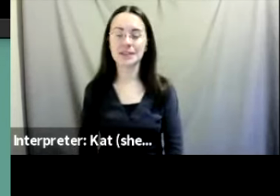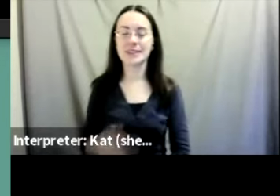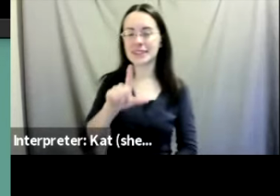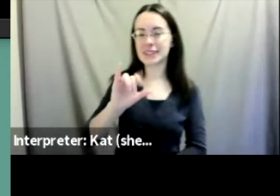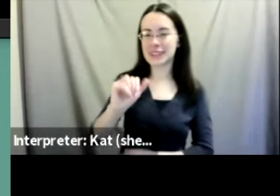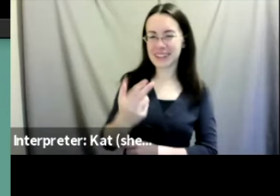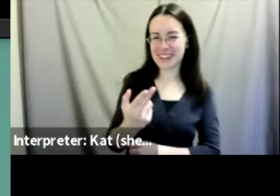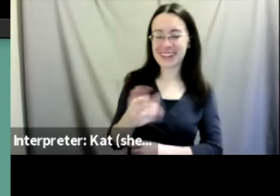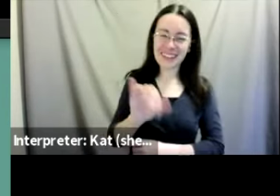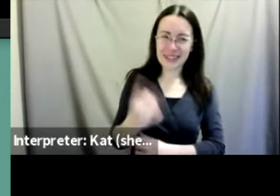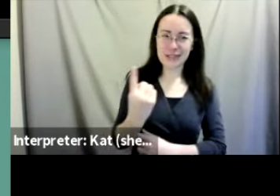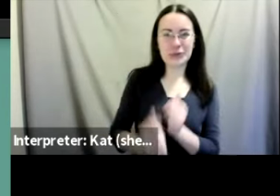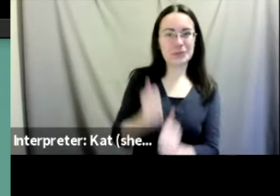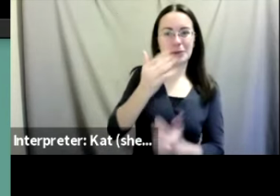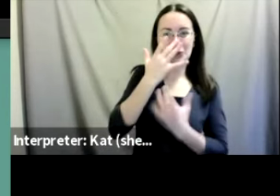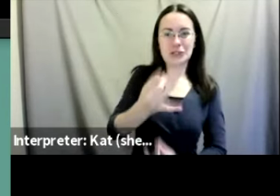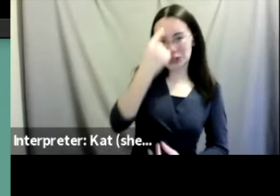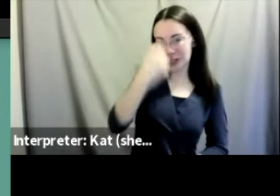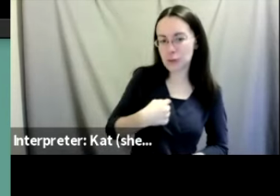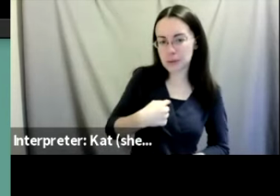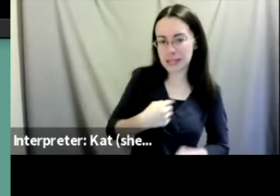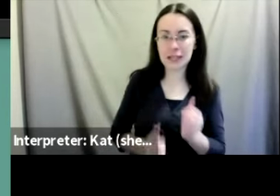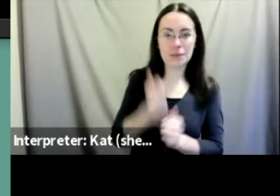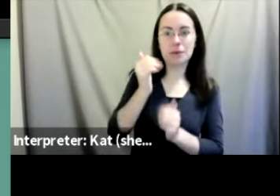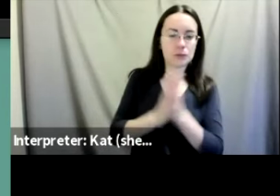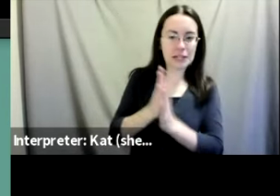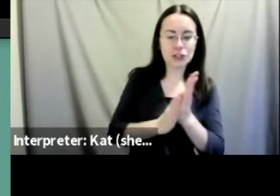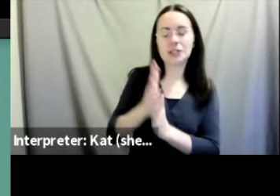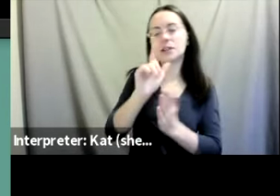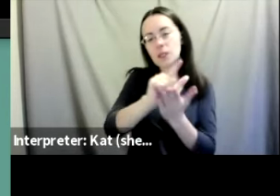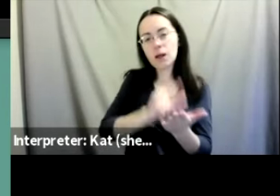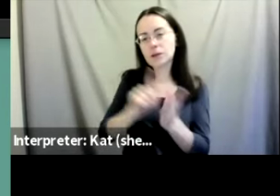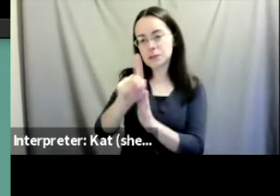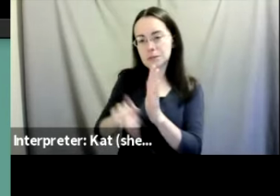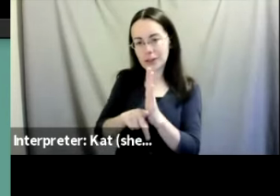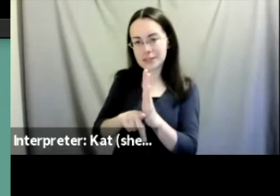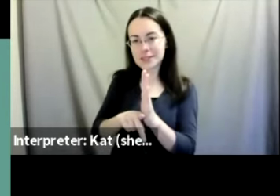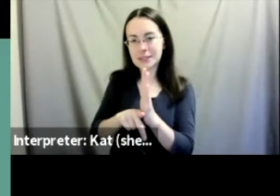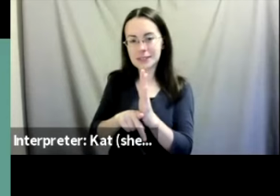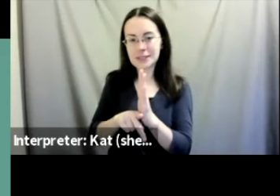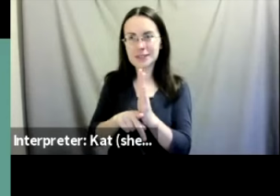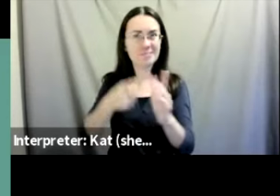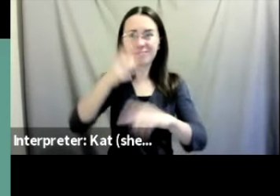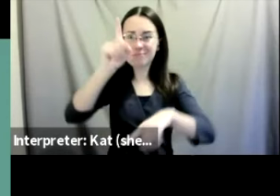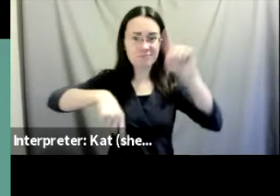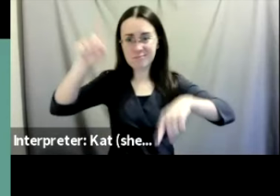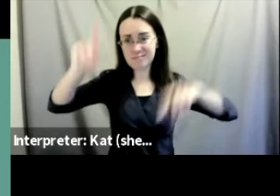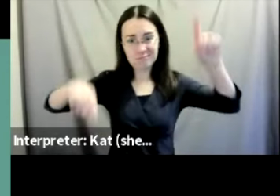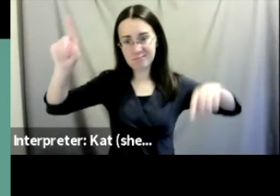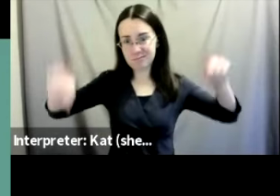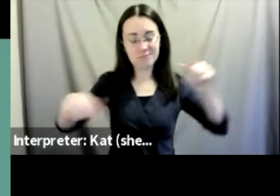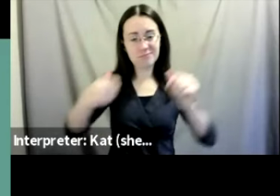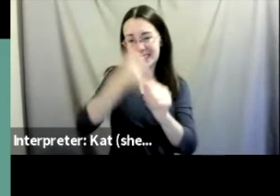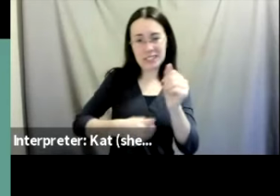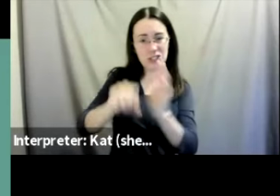most interesting things. One of the things that I was most passionate about were the laws and policies, because they're so different, varying from state to